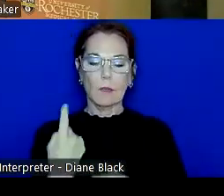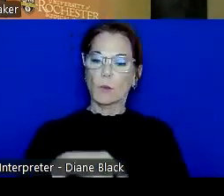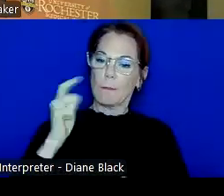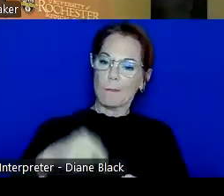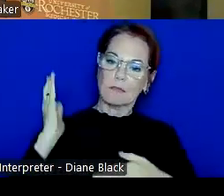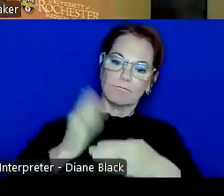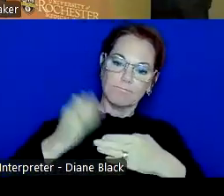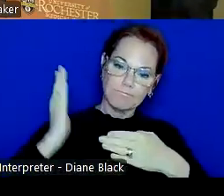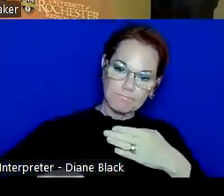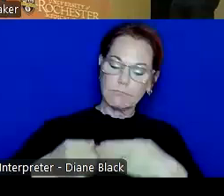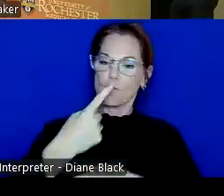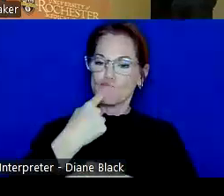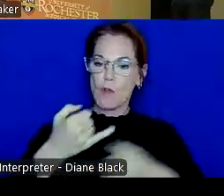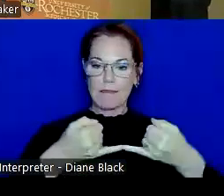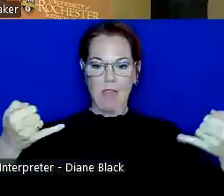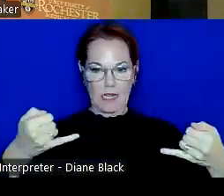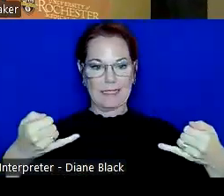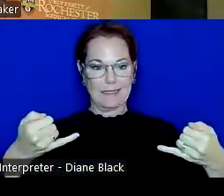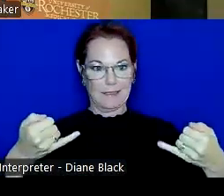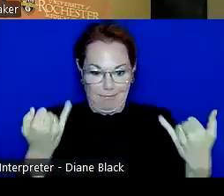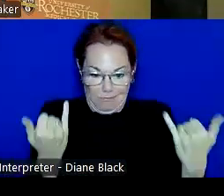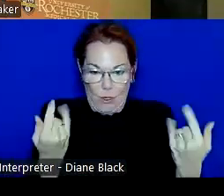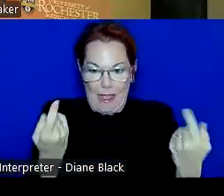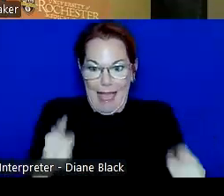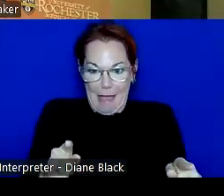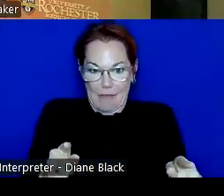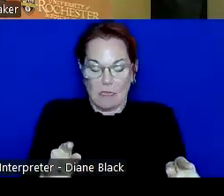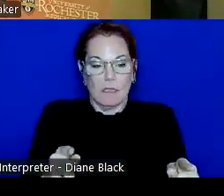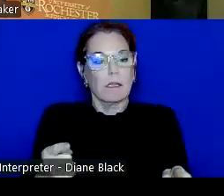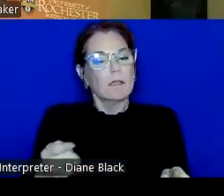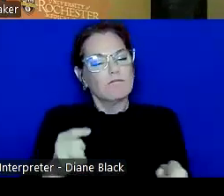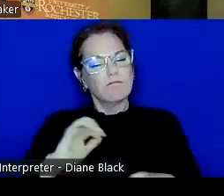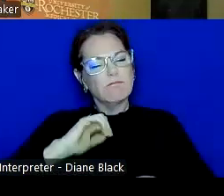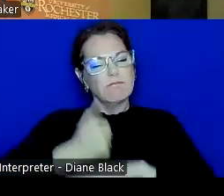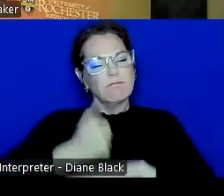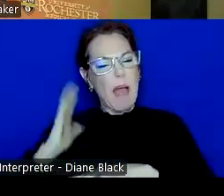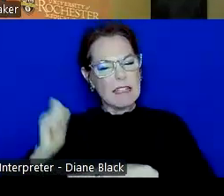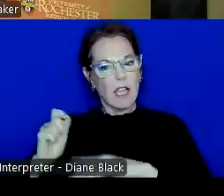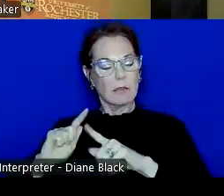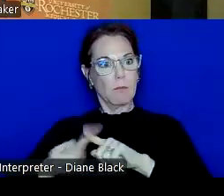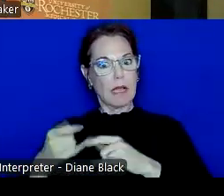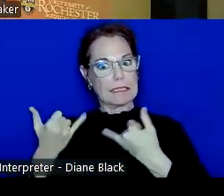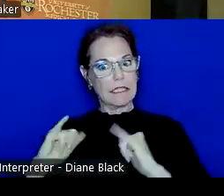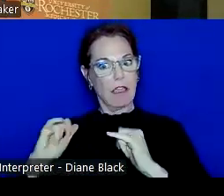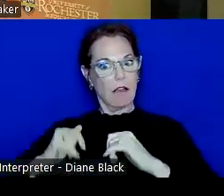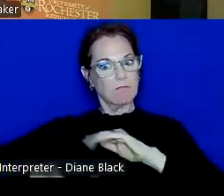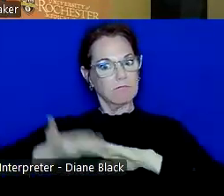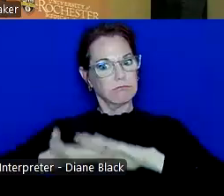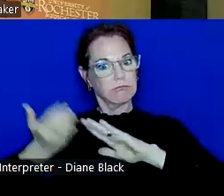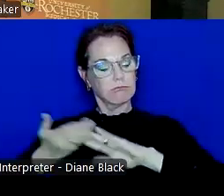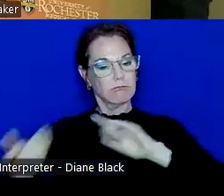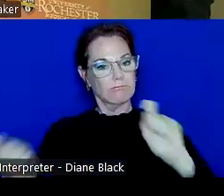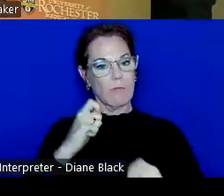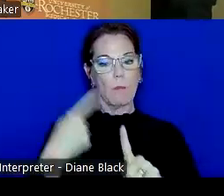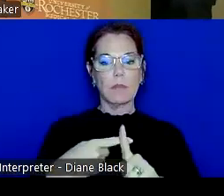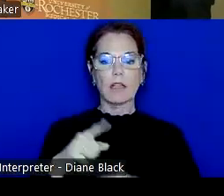current redlining that's occurring. The way redlining in the past has evolved into current economic exclusionary zoning codes